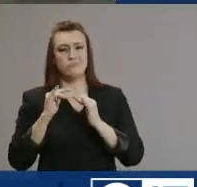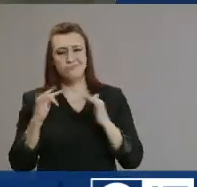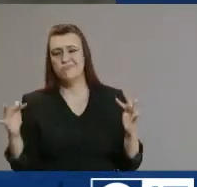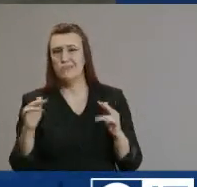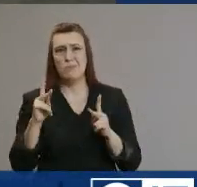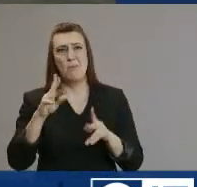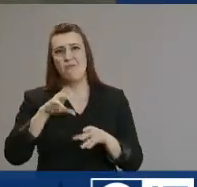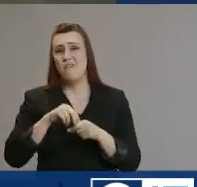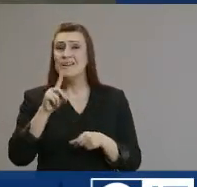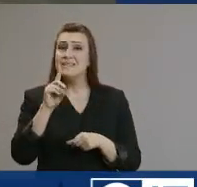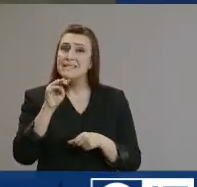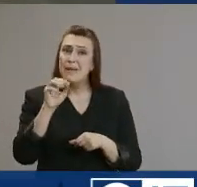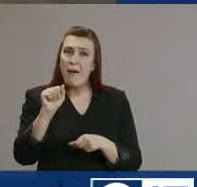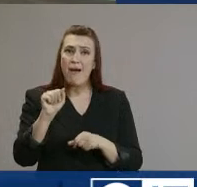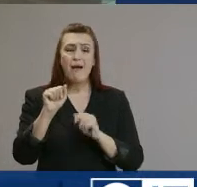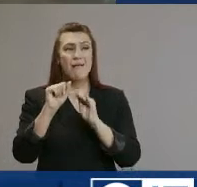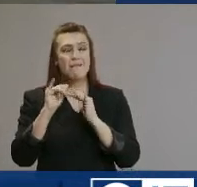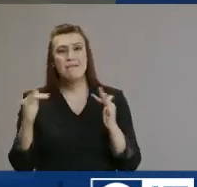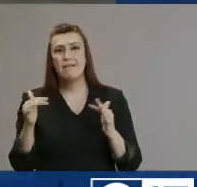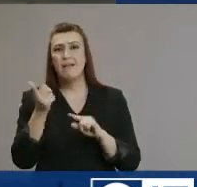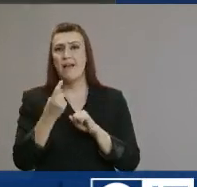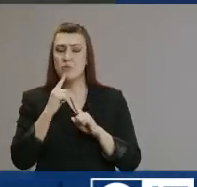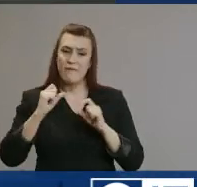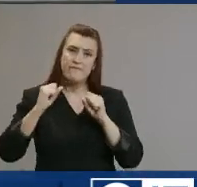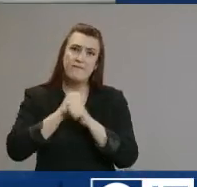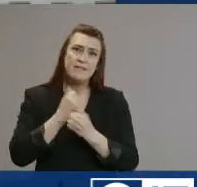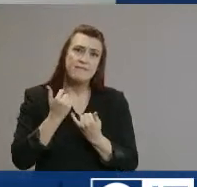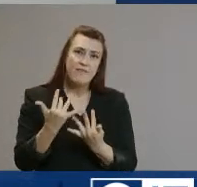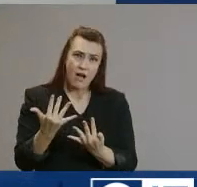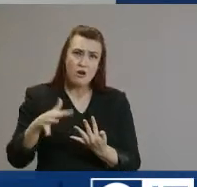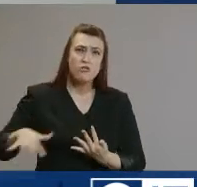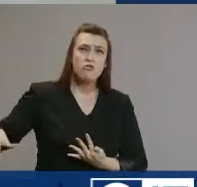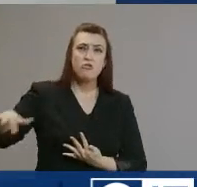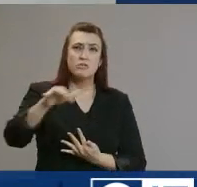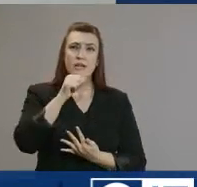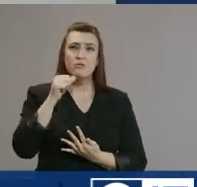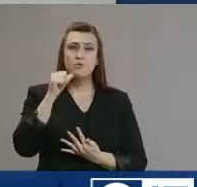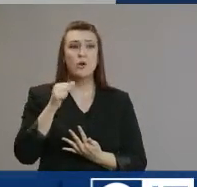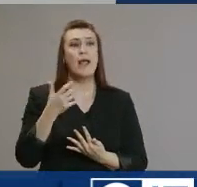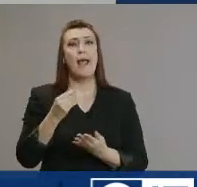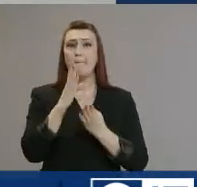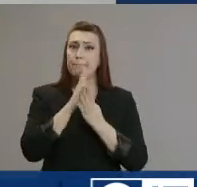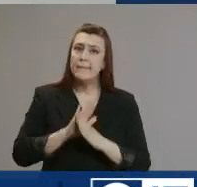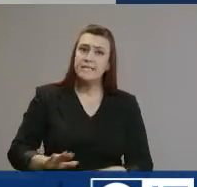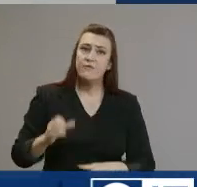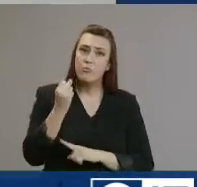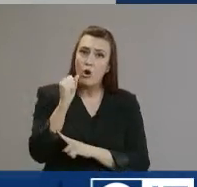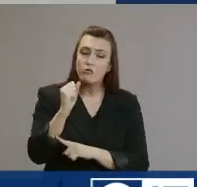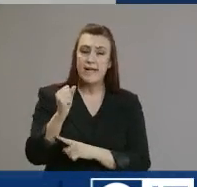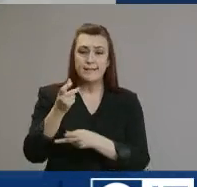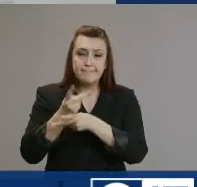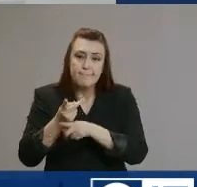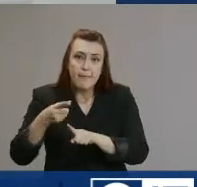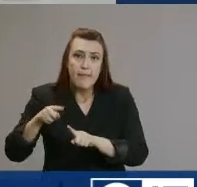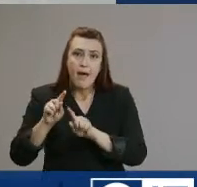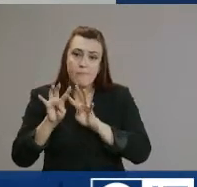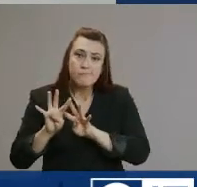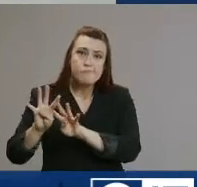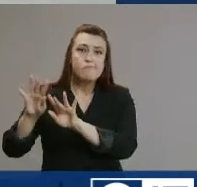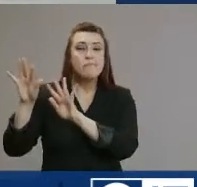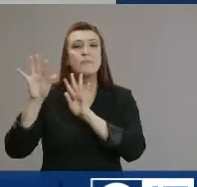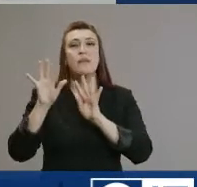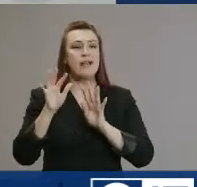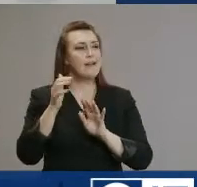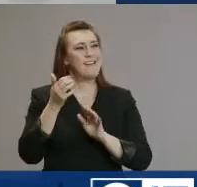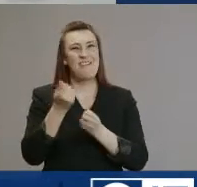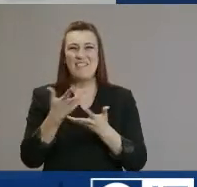on fighting fires and peaceful protests and every other issue that comes the Guard's way. I'm very grateful